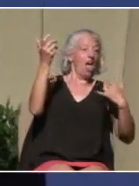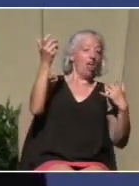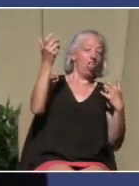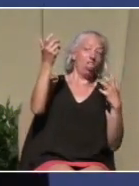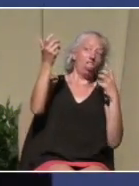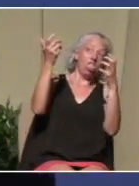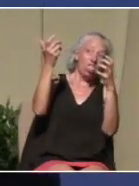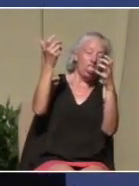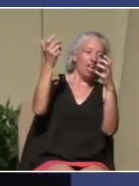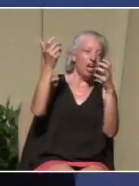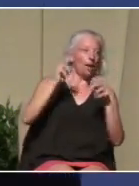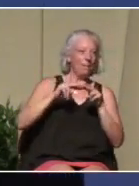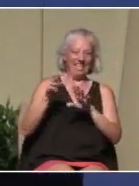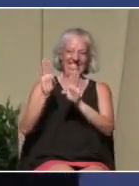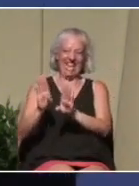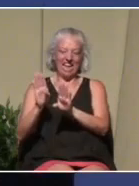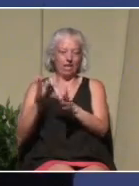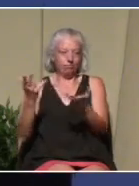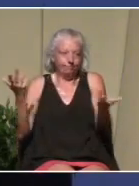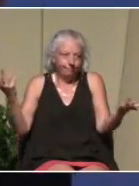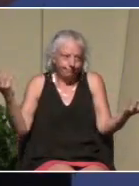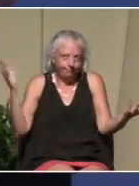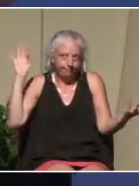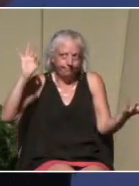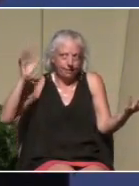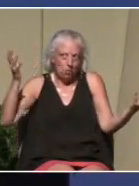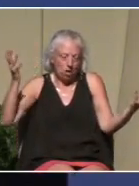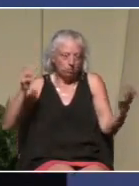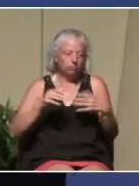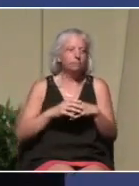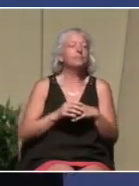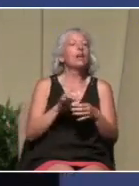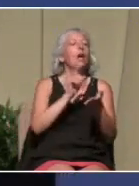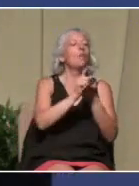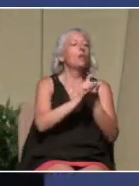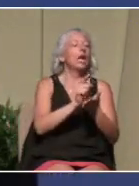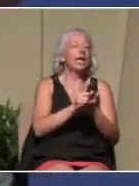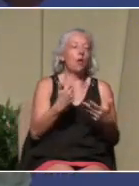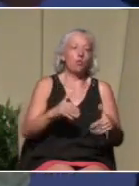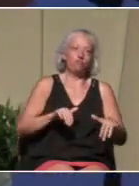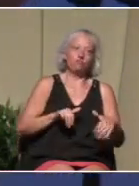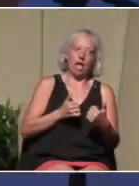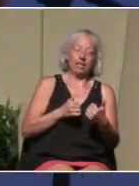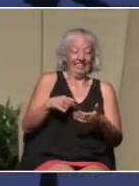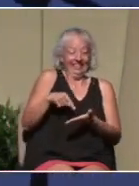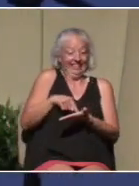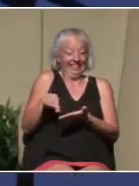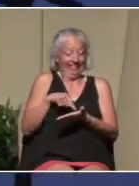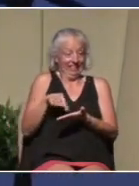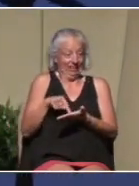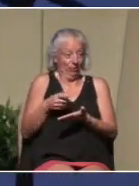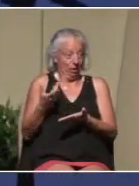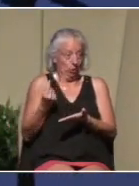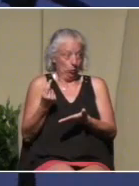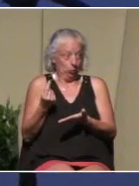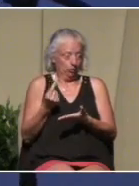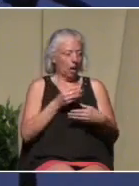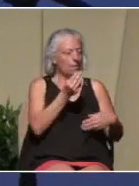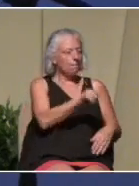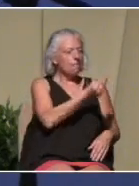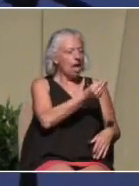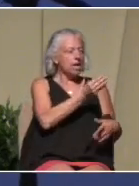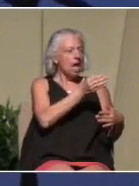you on Sunday. And so this week, every week presents a challenge. So this week, I got to the end of Monday, and